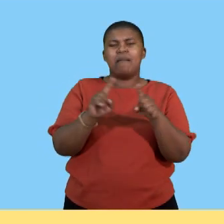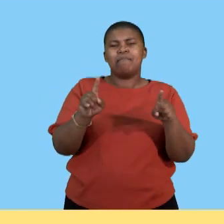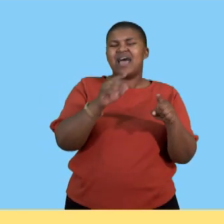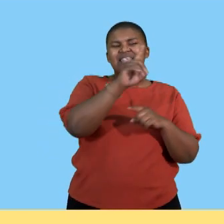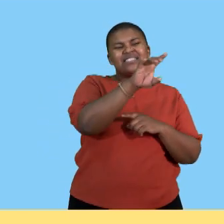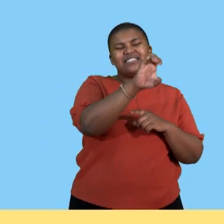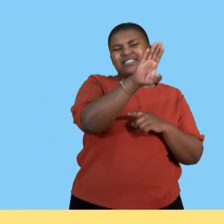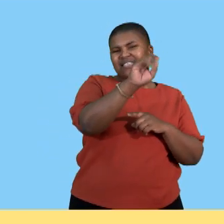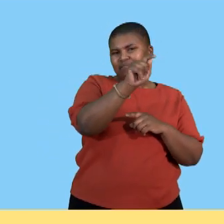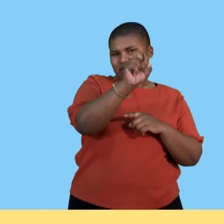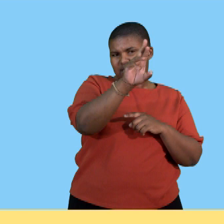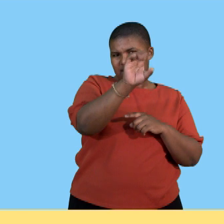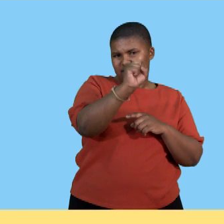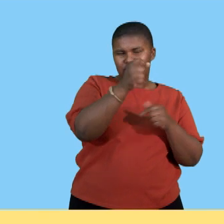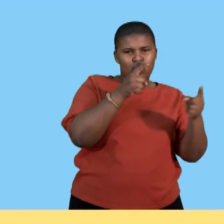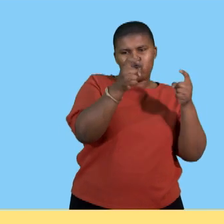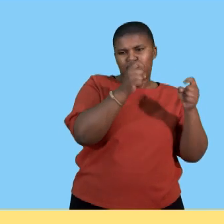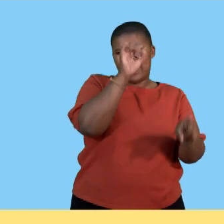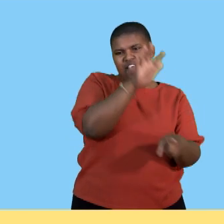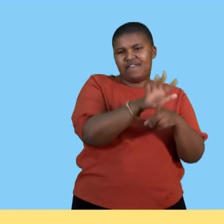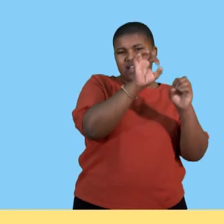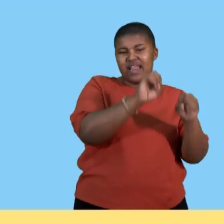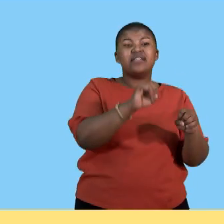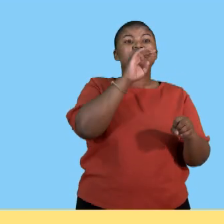control. In this case, the amount was